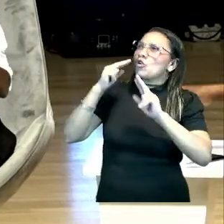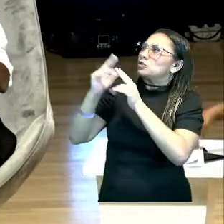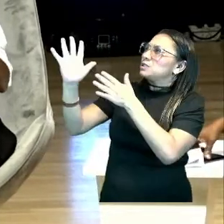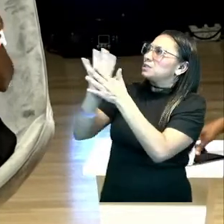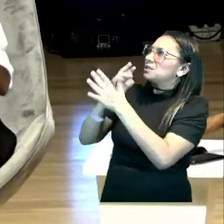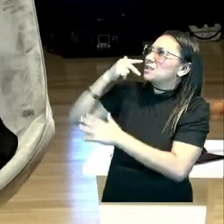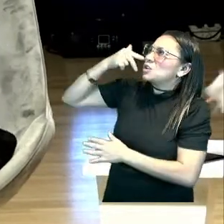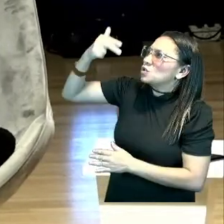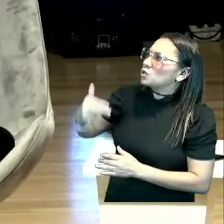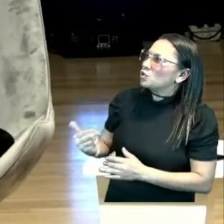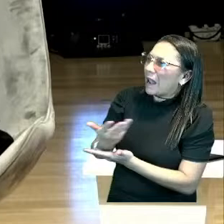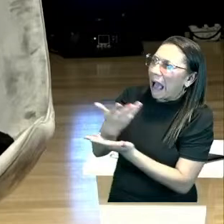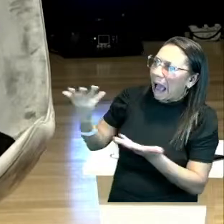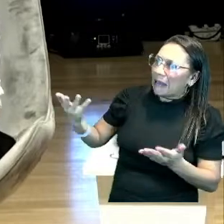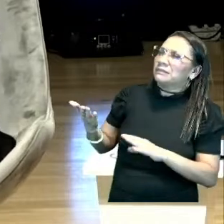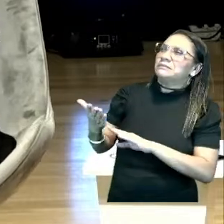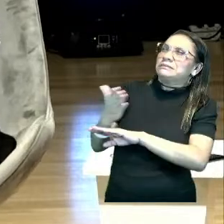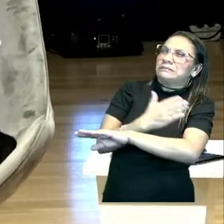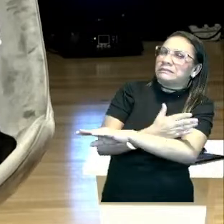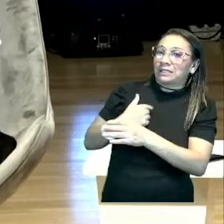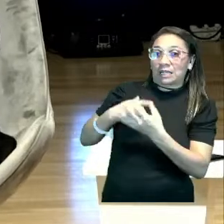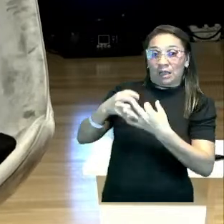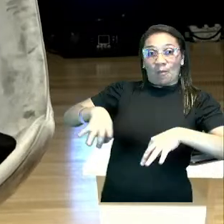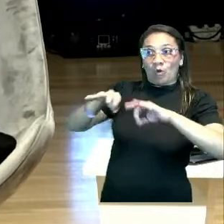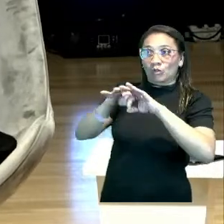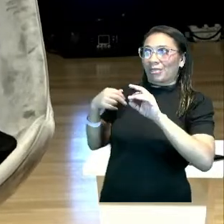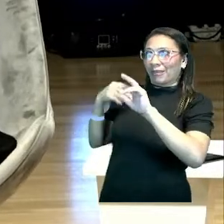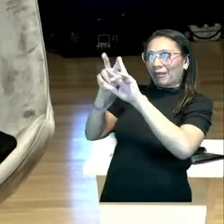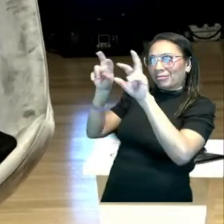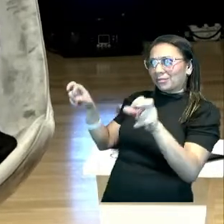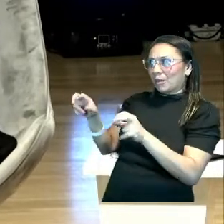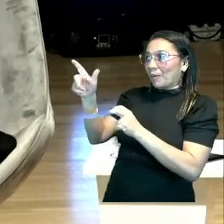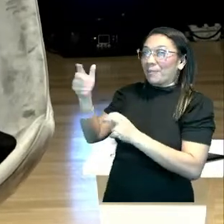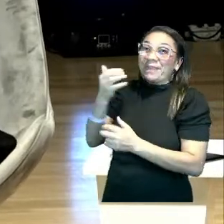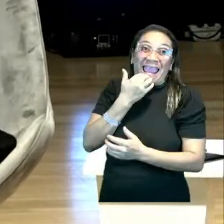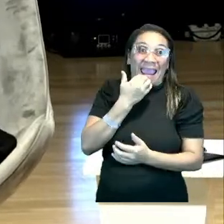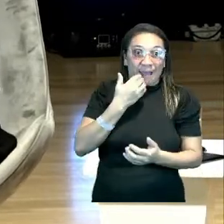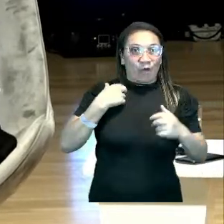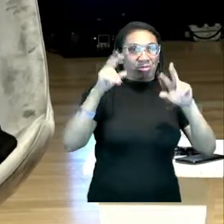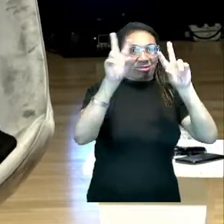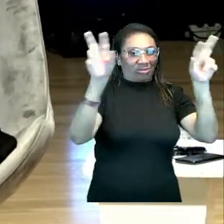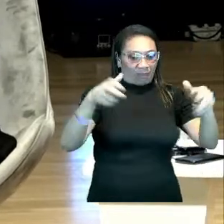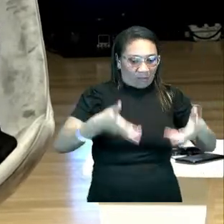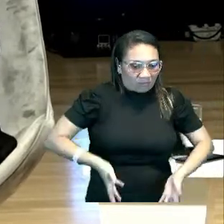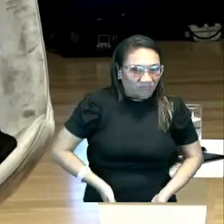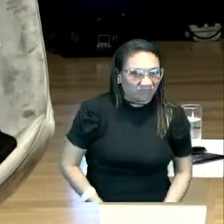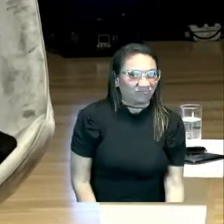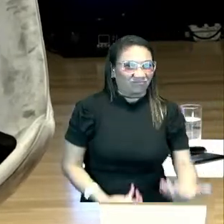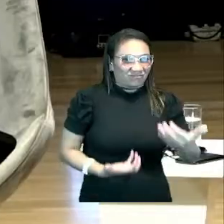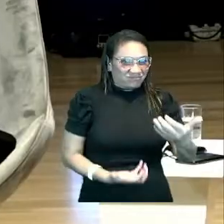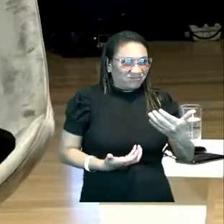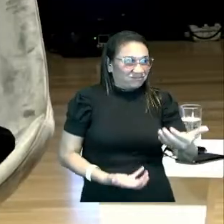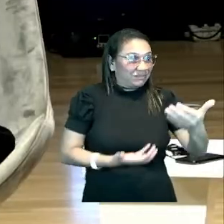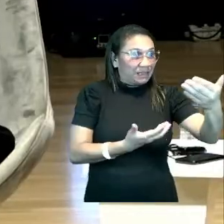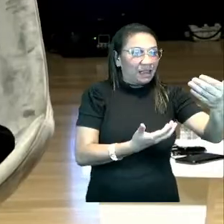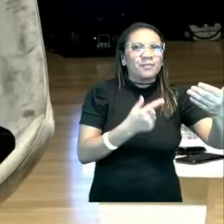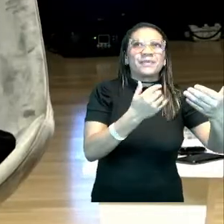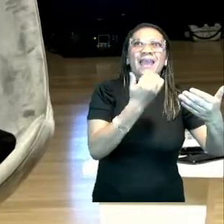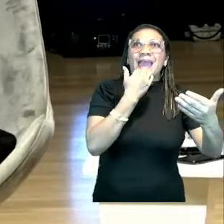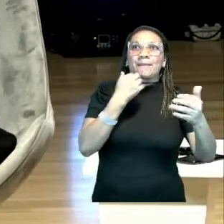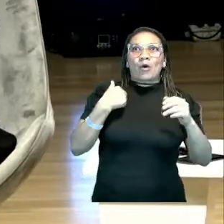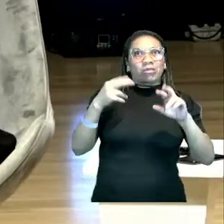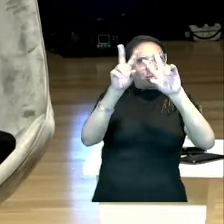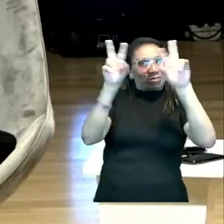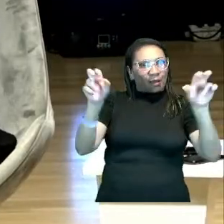Get to know about the topic that we are trying to explain to others, like what midwives can do